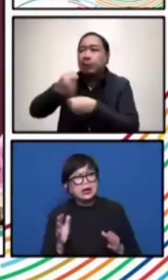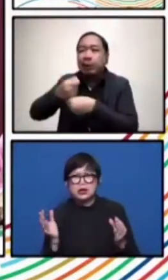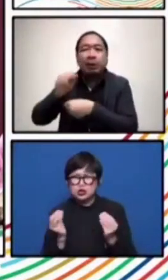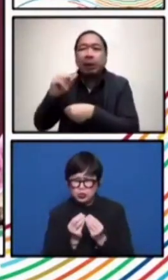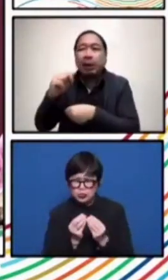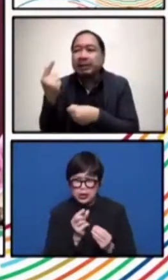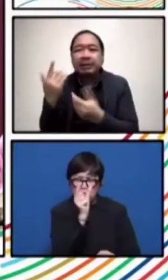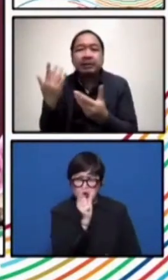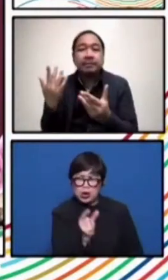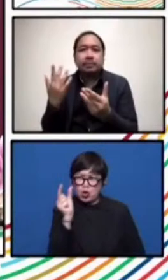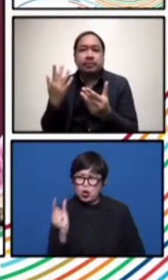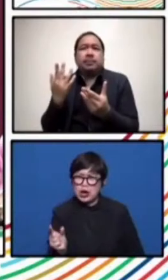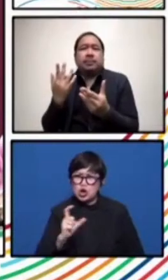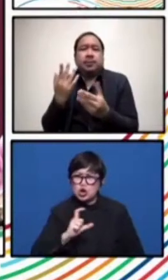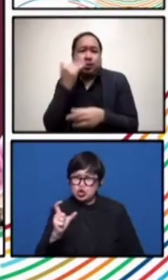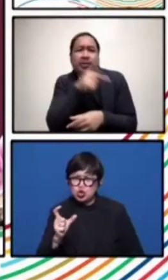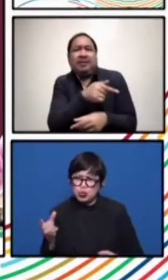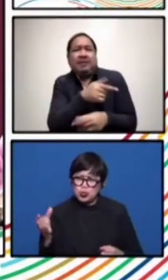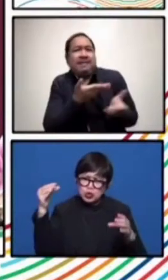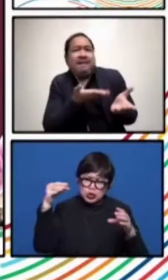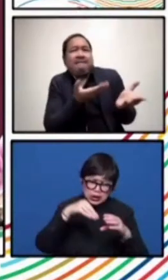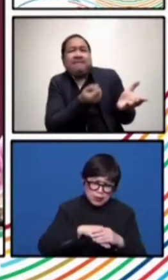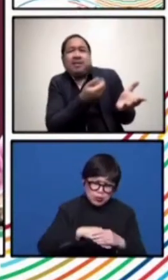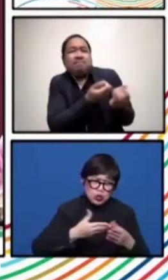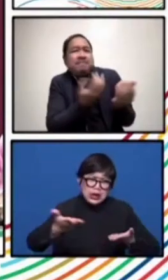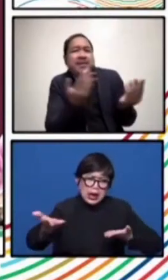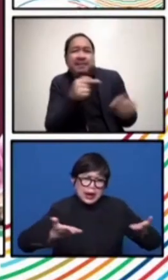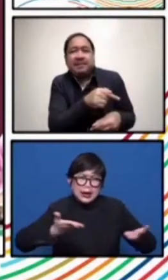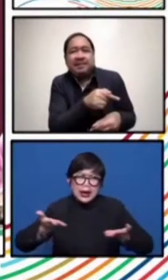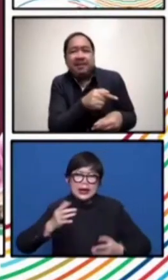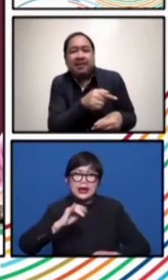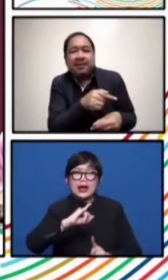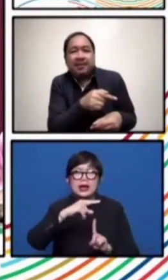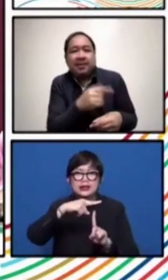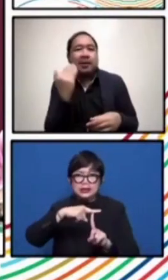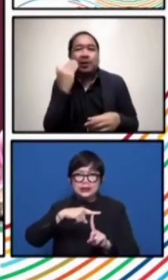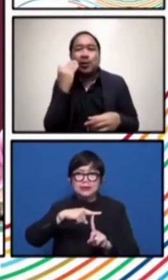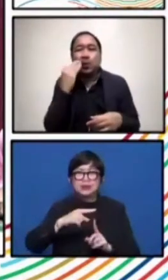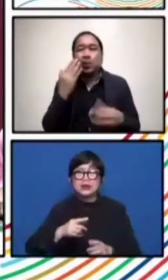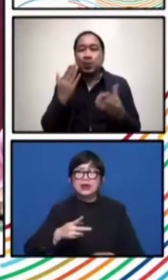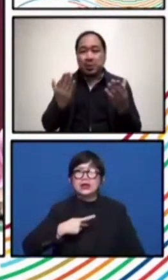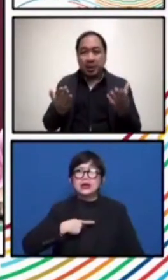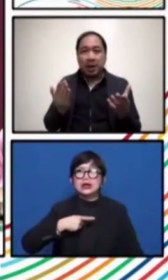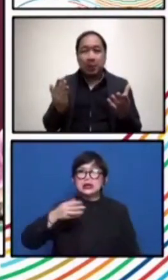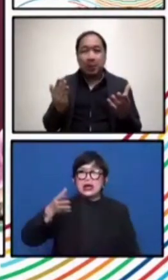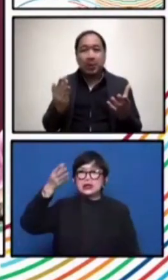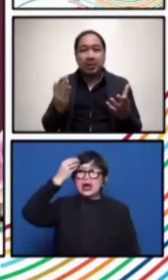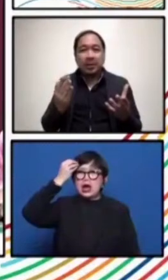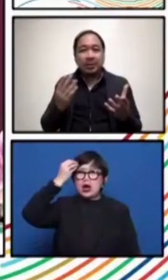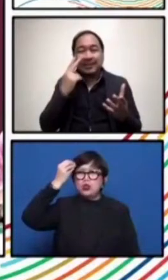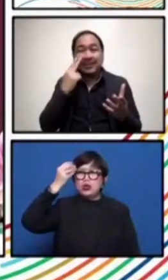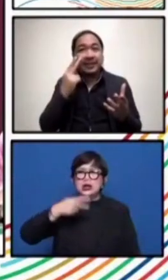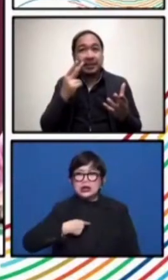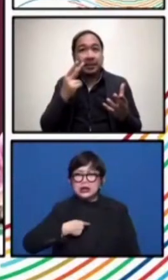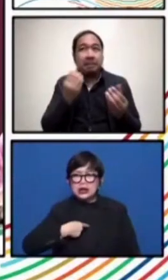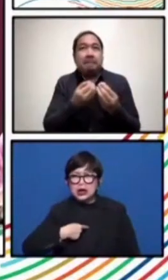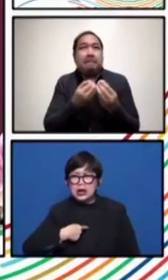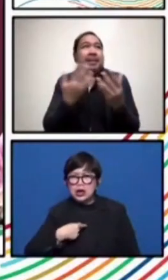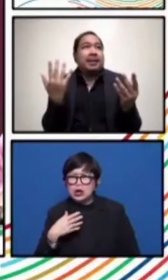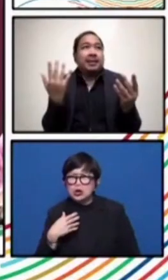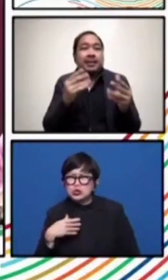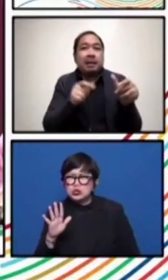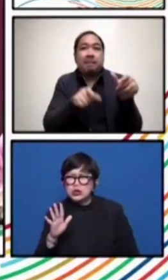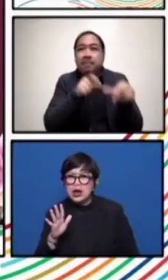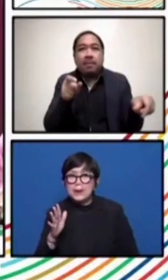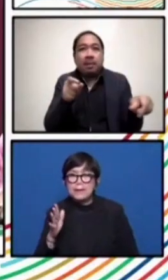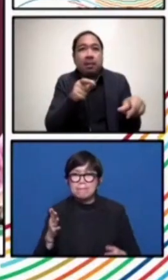join the IT services and on the other side we know that we're actually eliminating a huge pool if you really don't tap